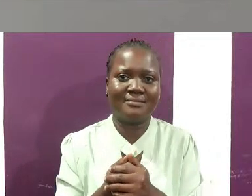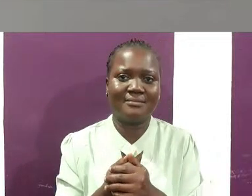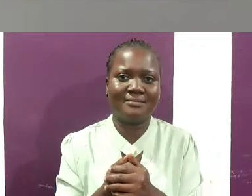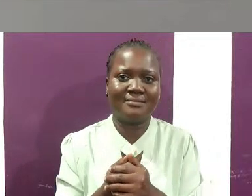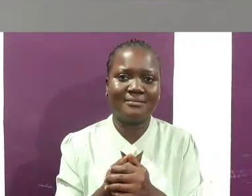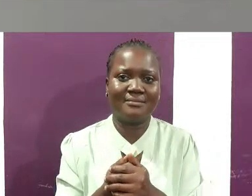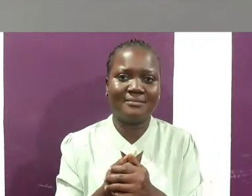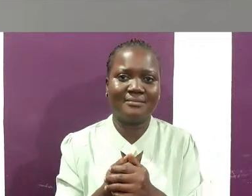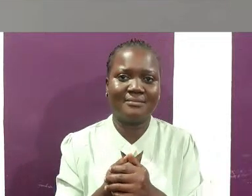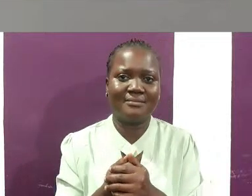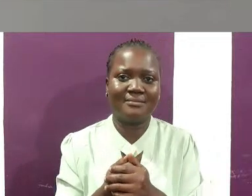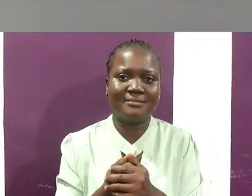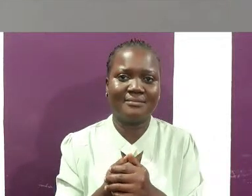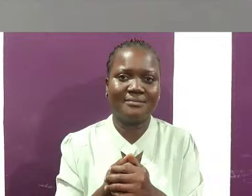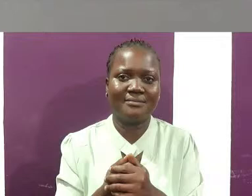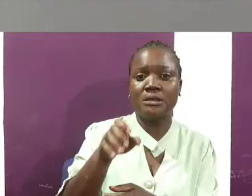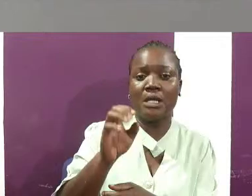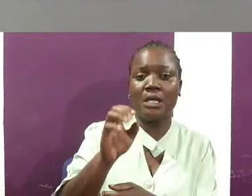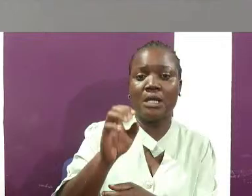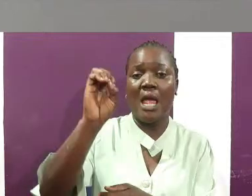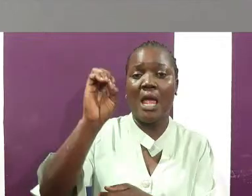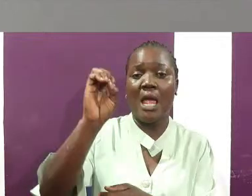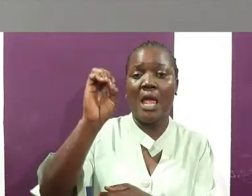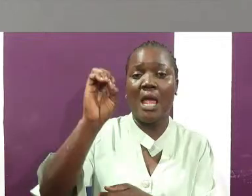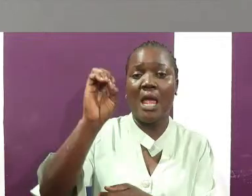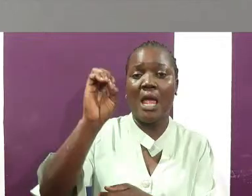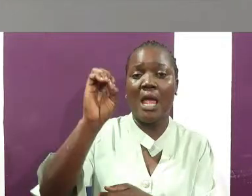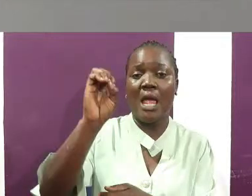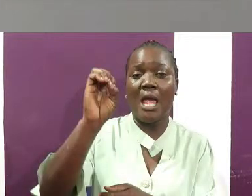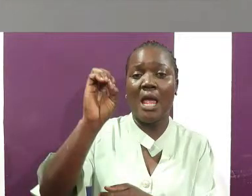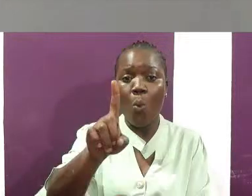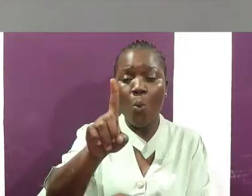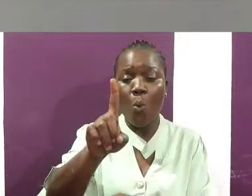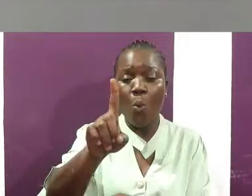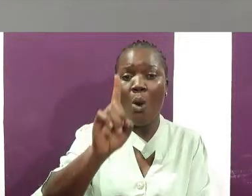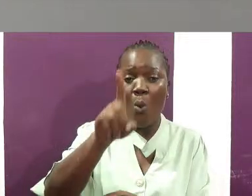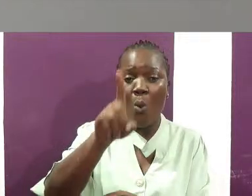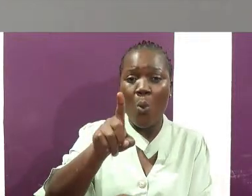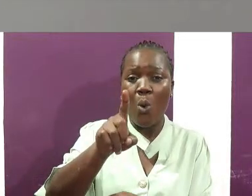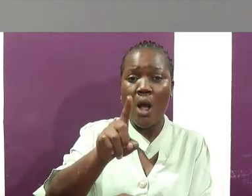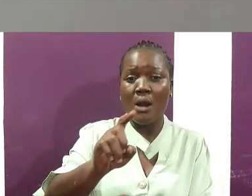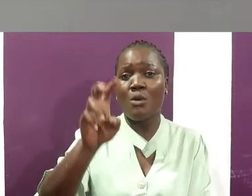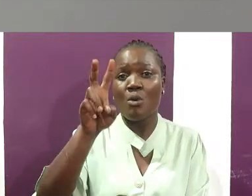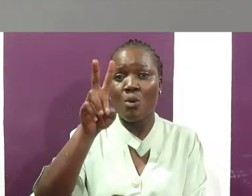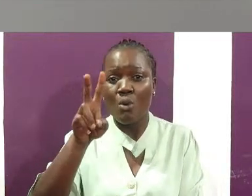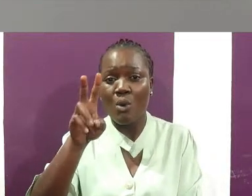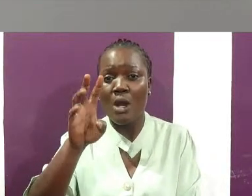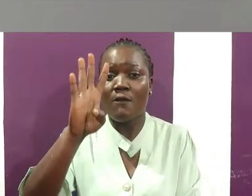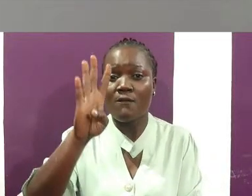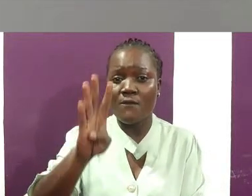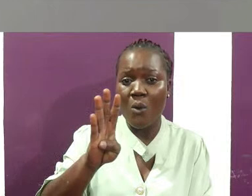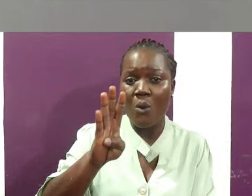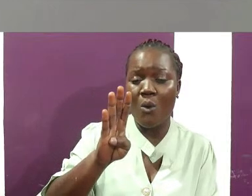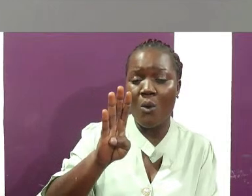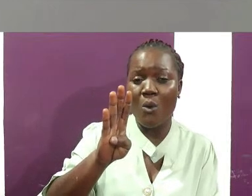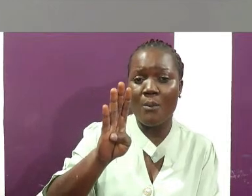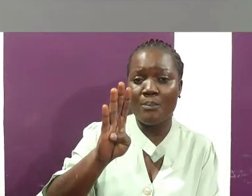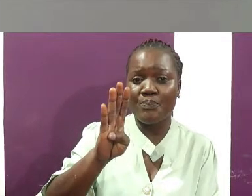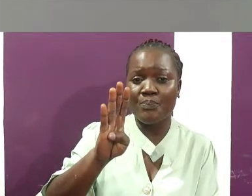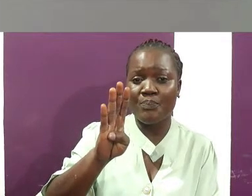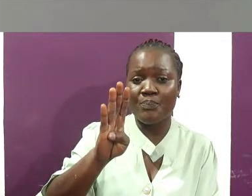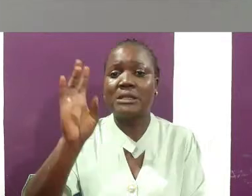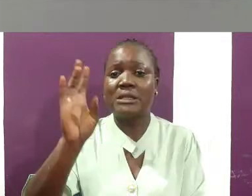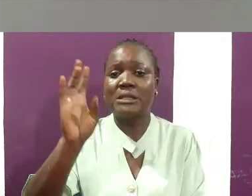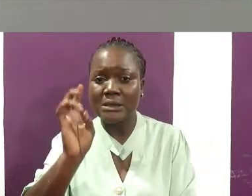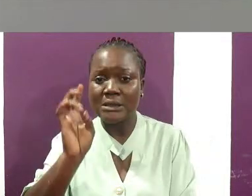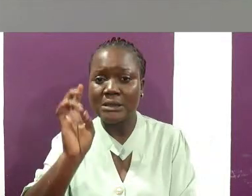chapter 1 nkwa na etie ba ko nkwa ubehu enyimu ba ko enyimu nan enyimu enkono enyimu